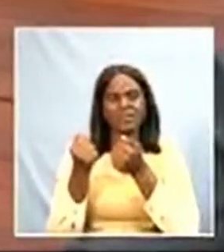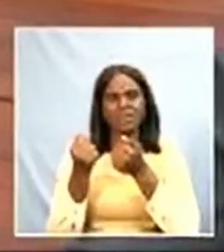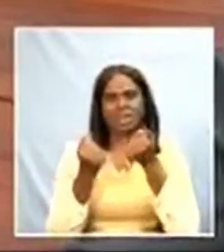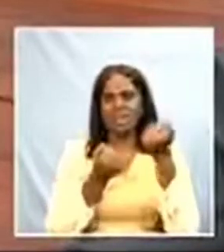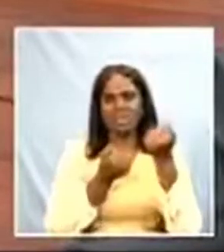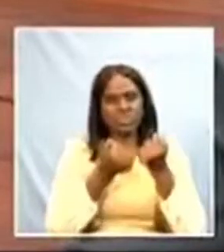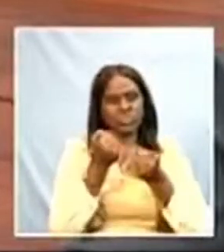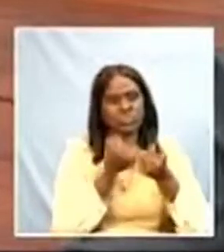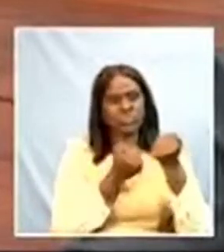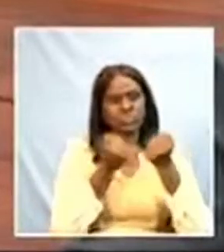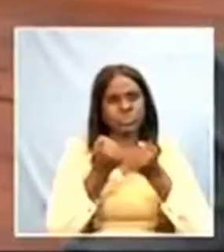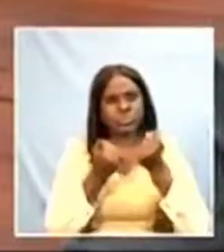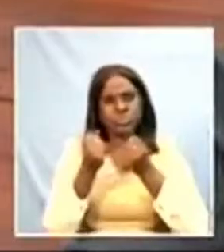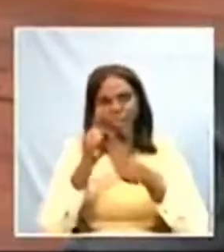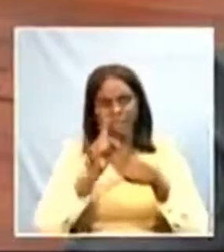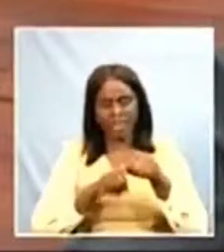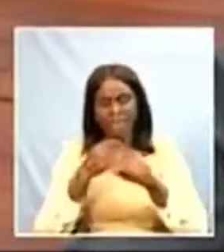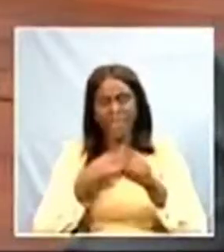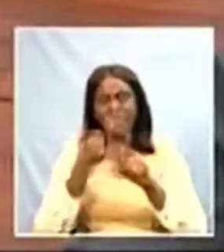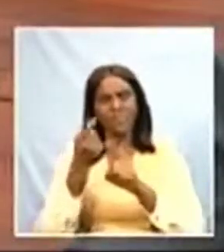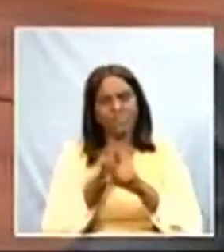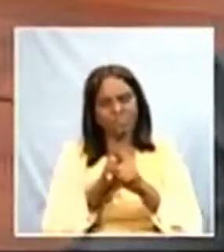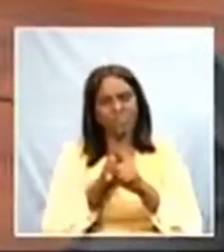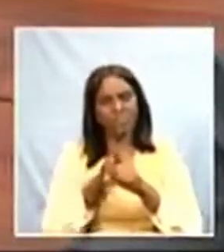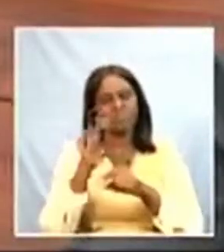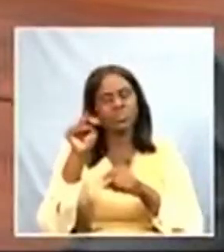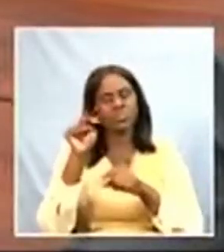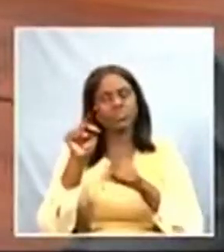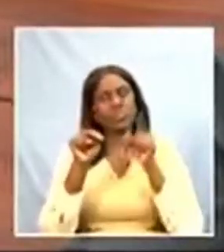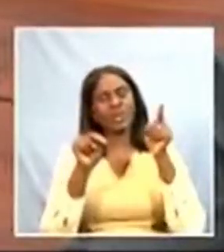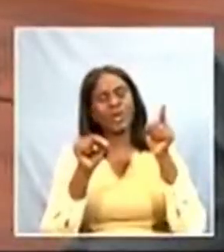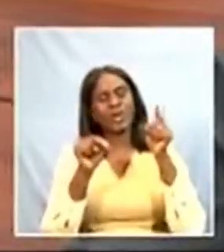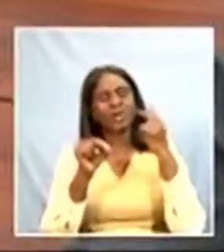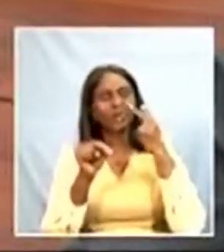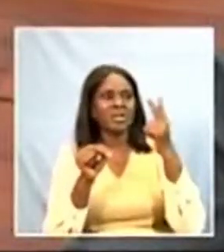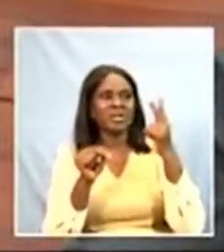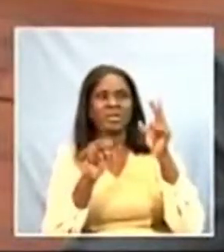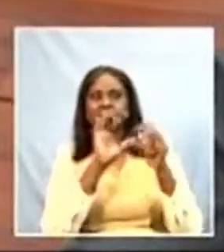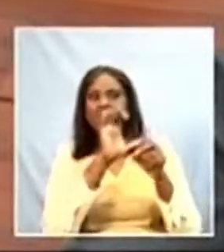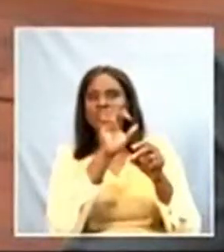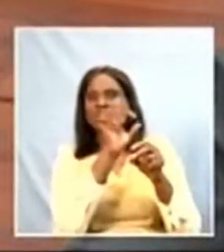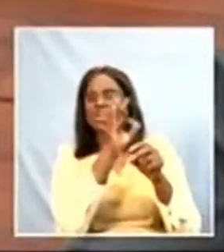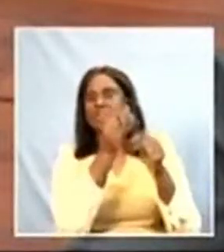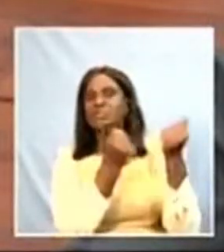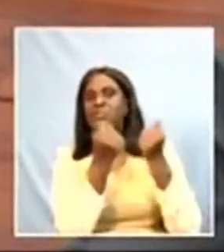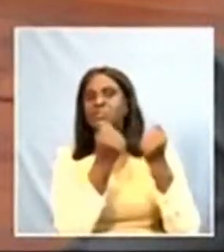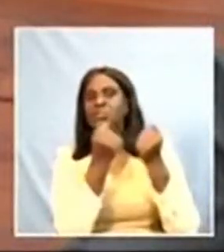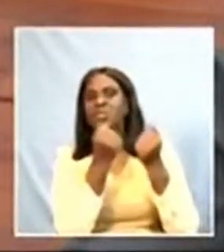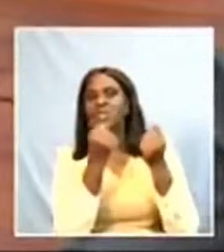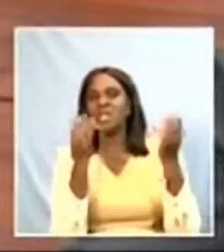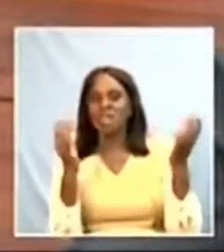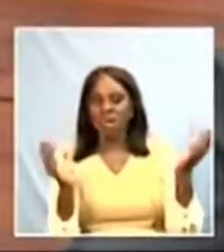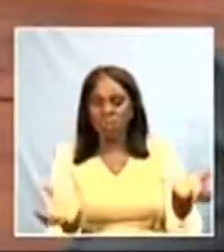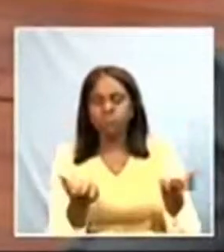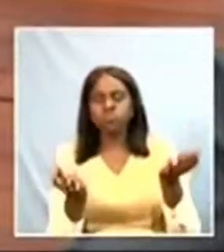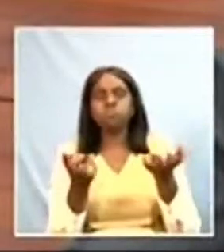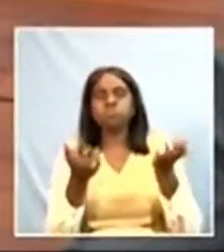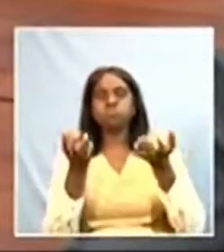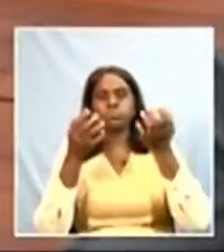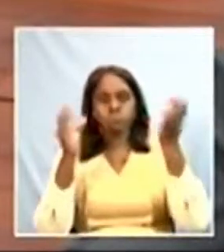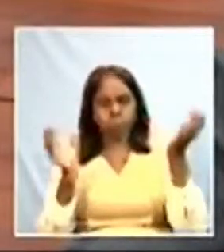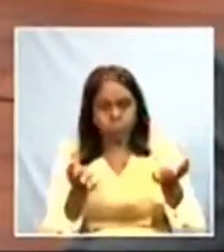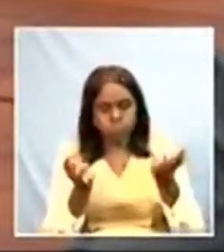roads. One time I was coming from Ndola, I saw a CDF vehicle smoking as if it